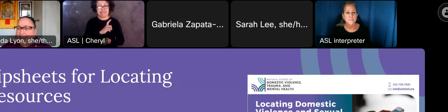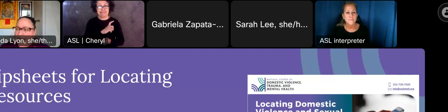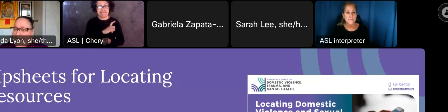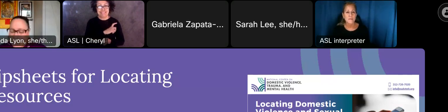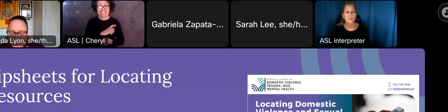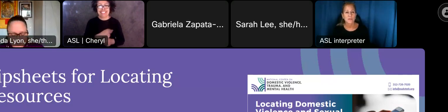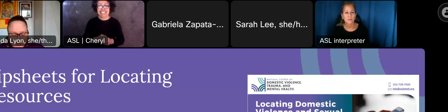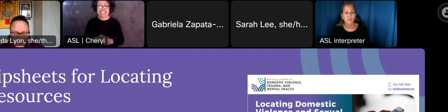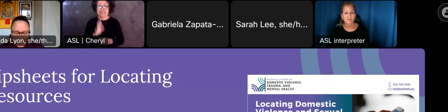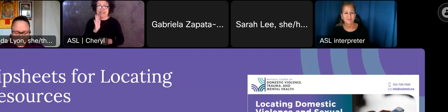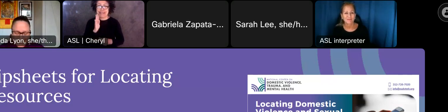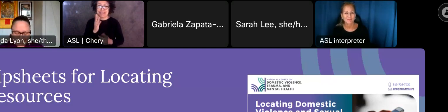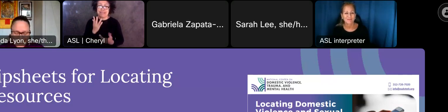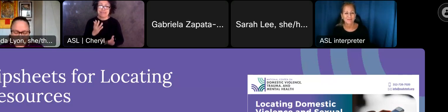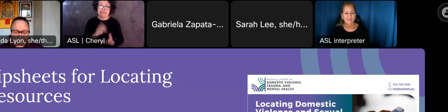CAT,